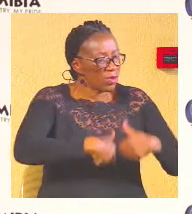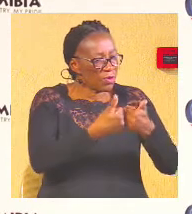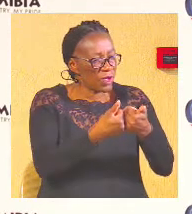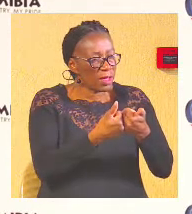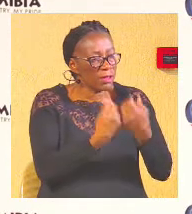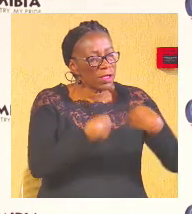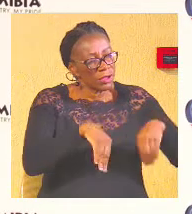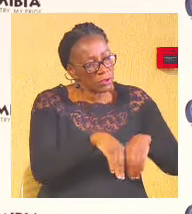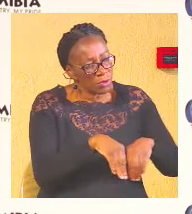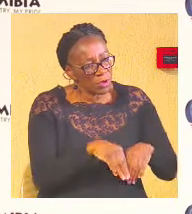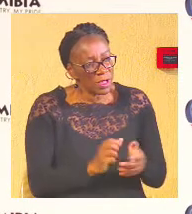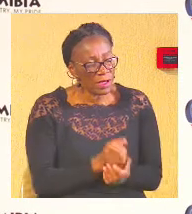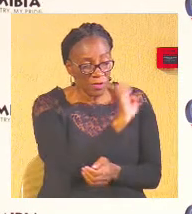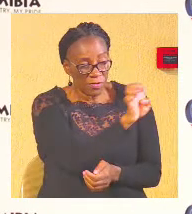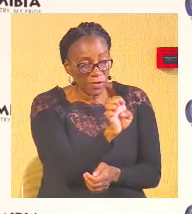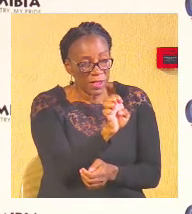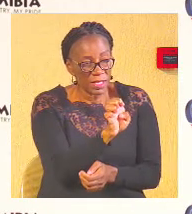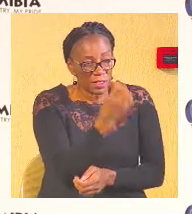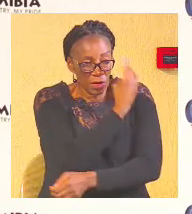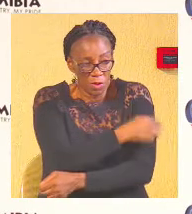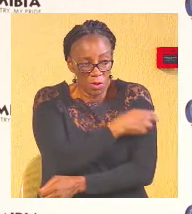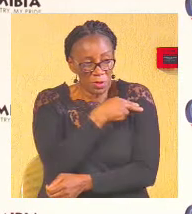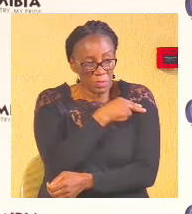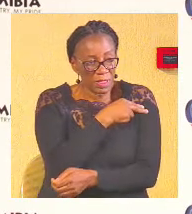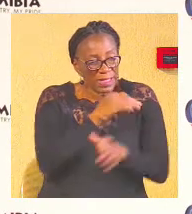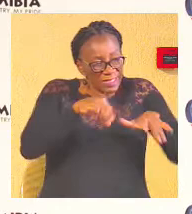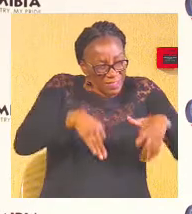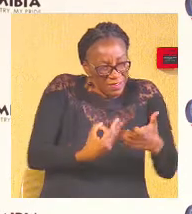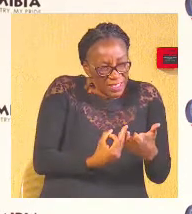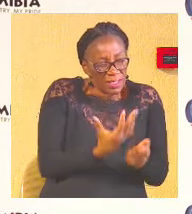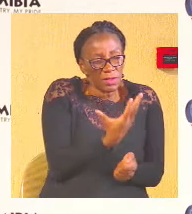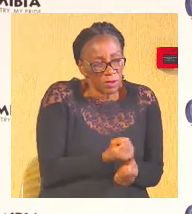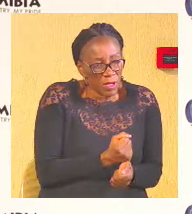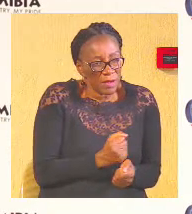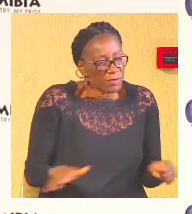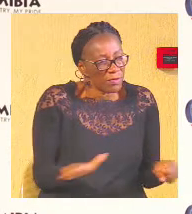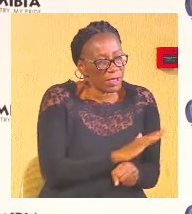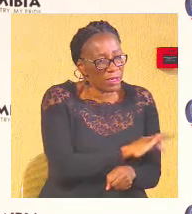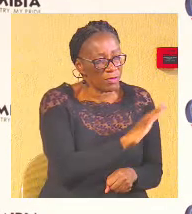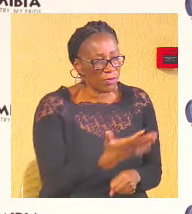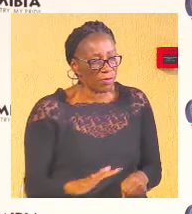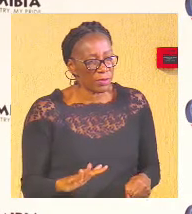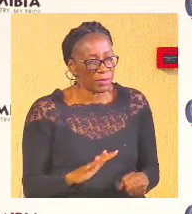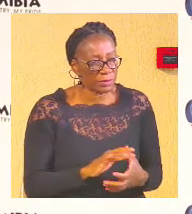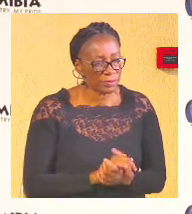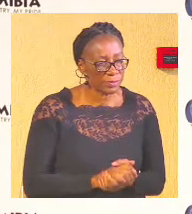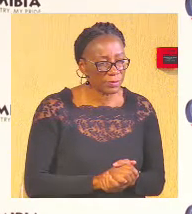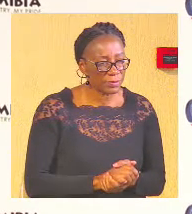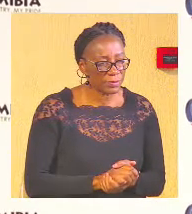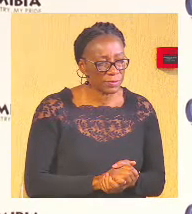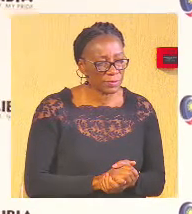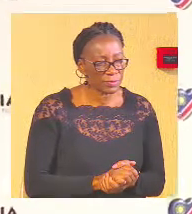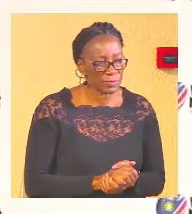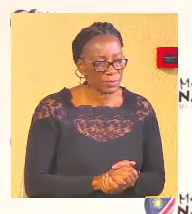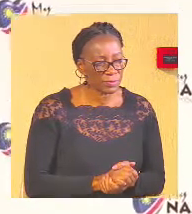equipped with water, which is actually a very important aspect of the fight of the pandemic? No, thank you. Water is